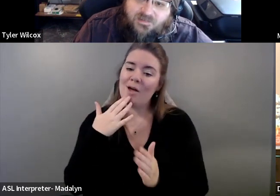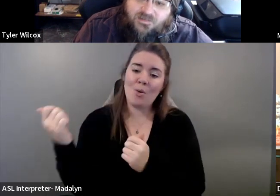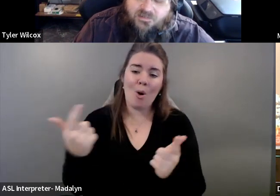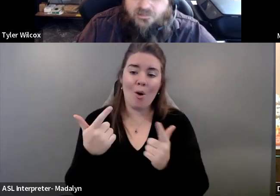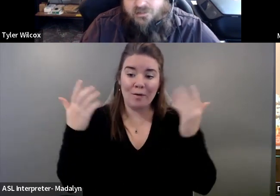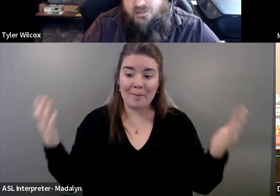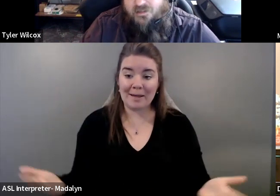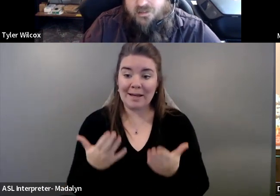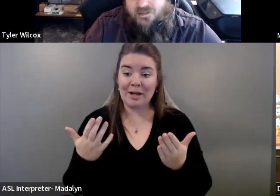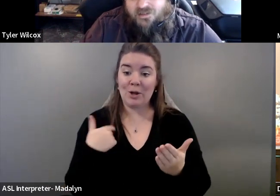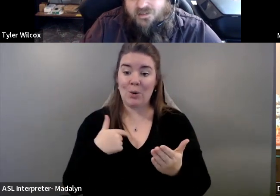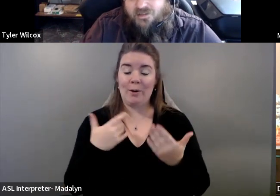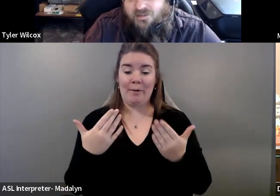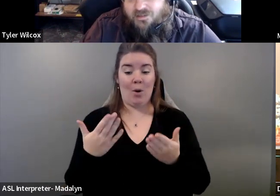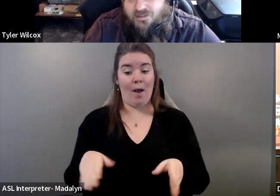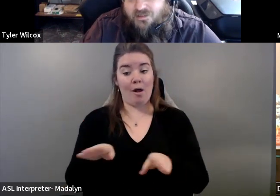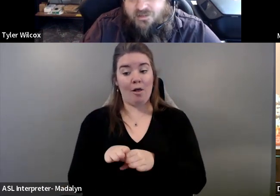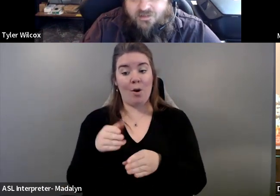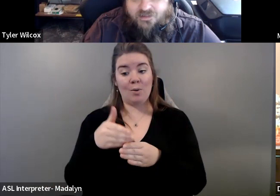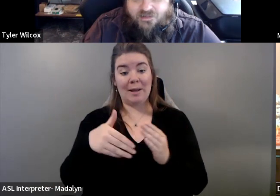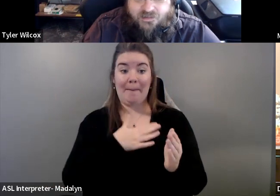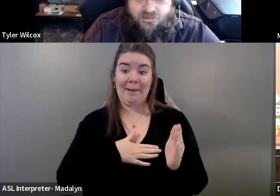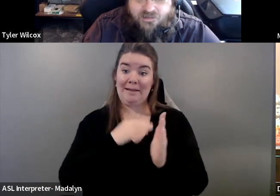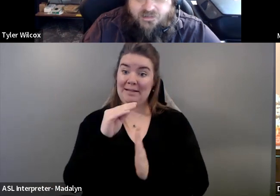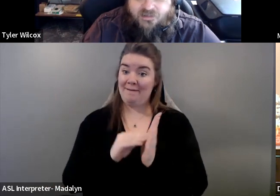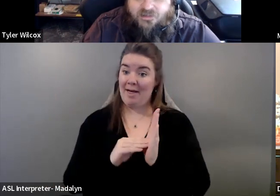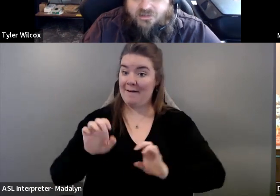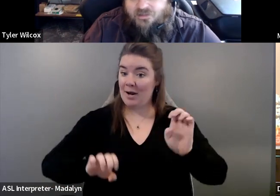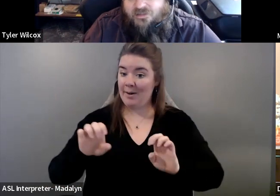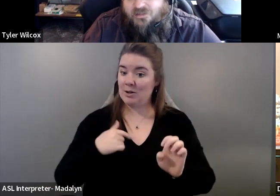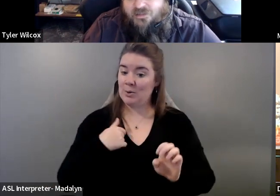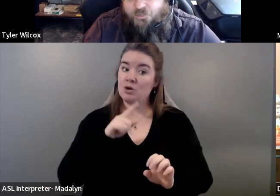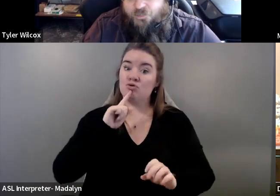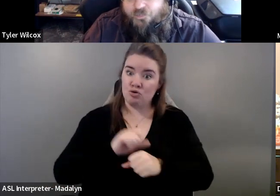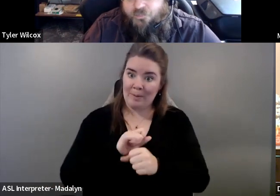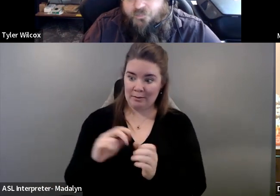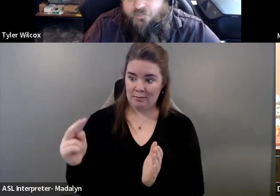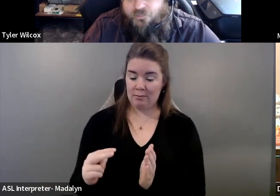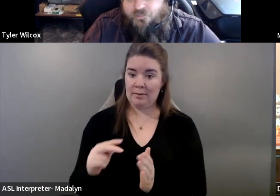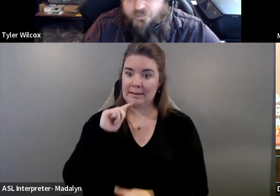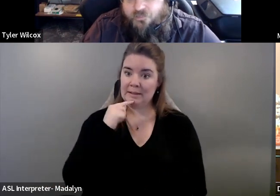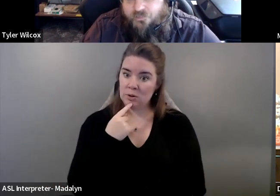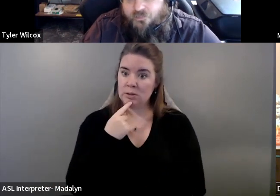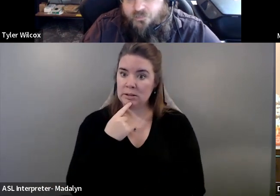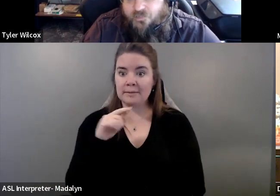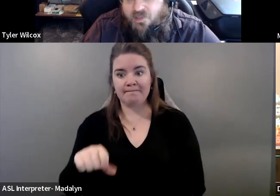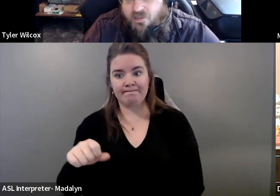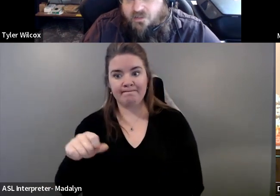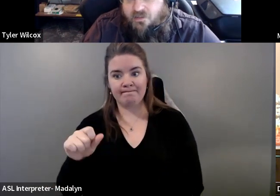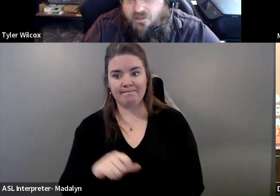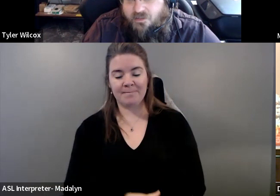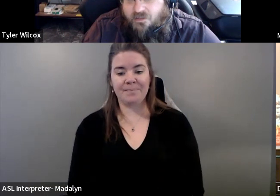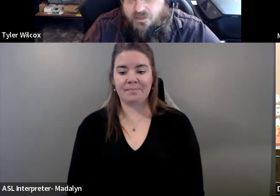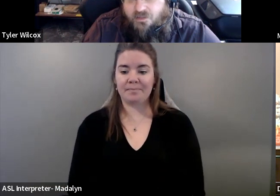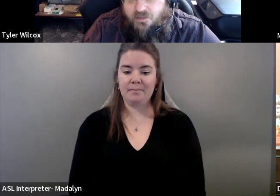and we will close. Please complete your evaluation. We really do look at those and take those seriously for